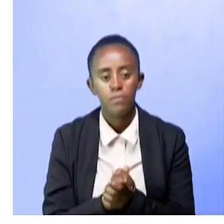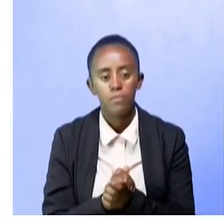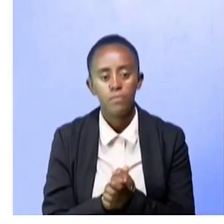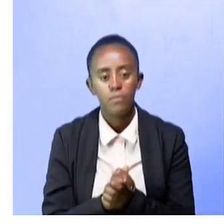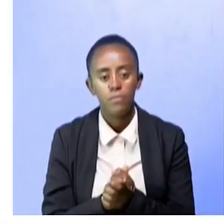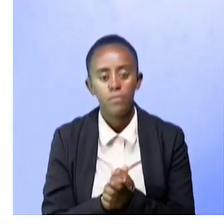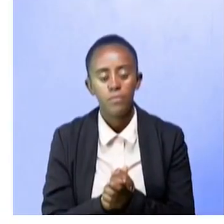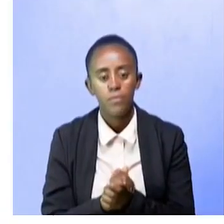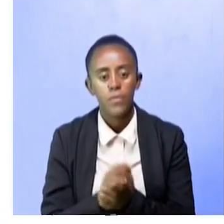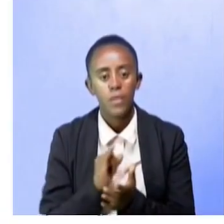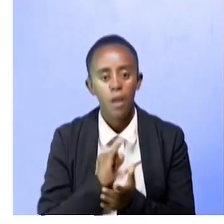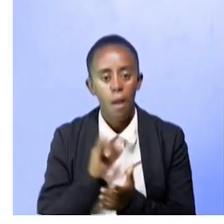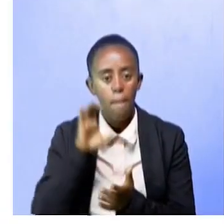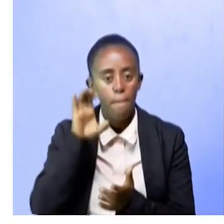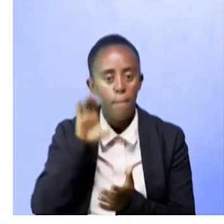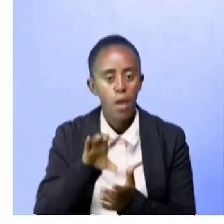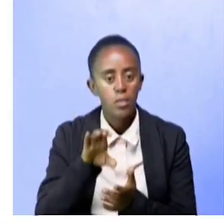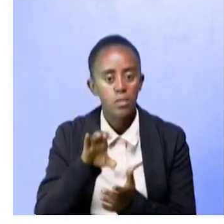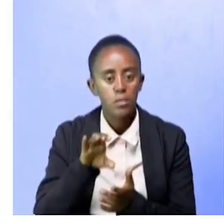must